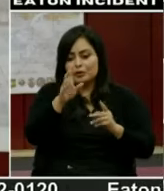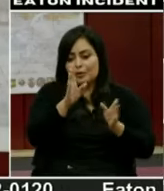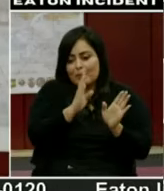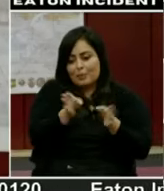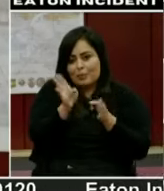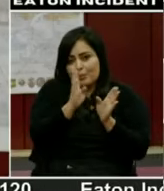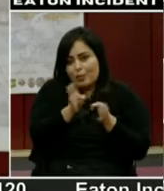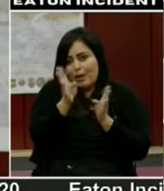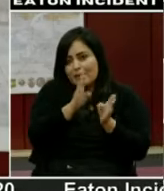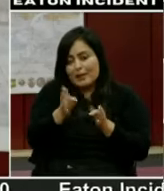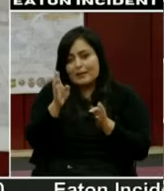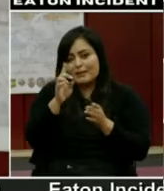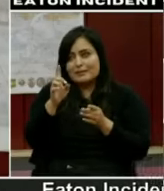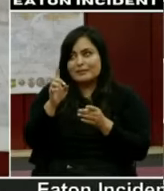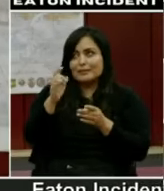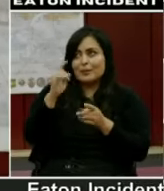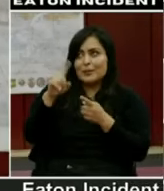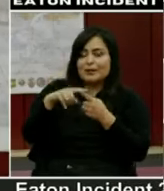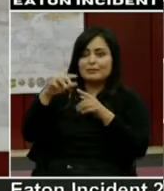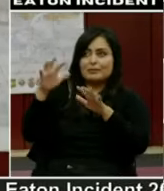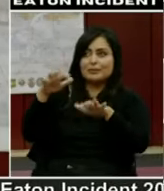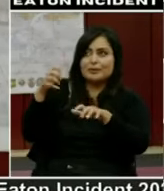ready for that for when the rain does come.